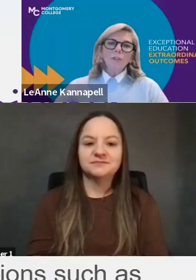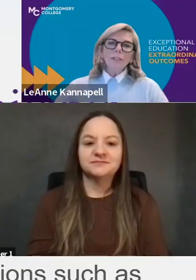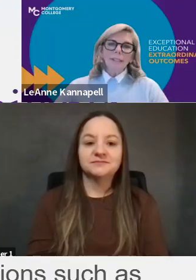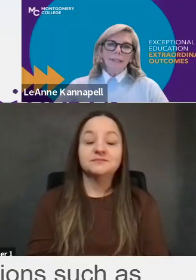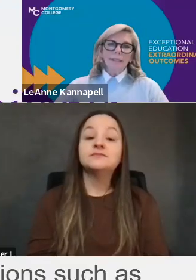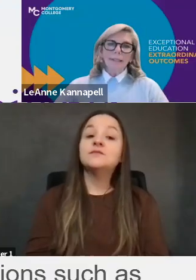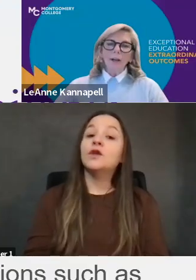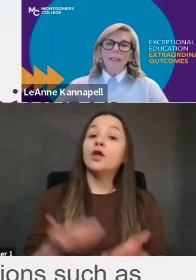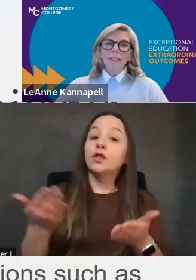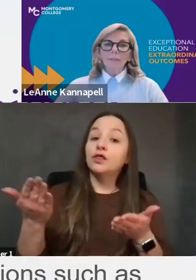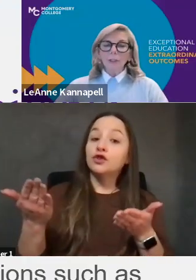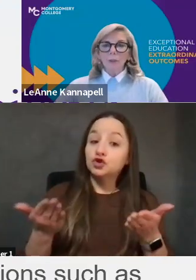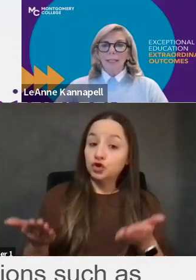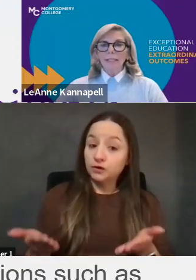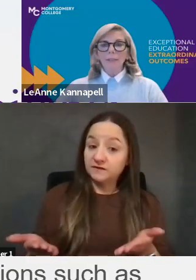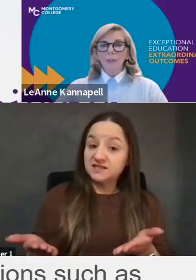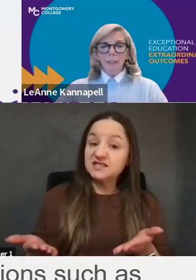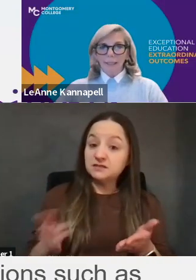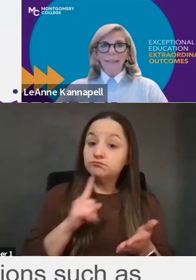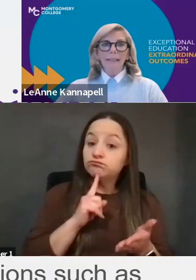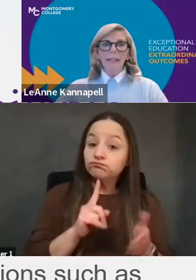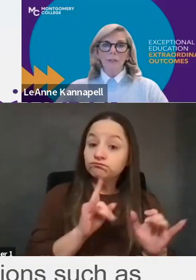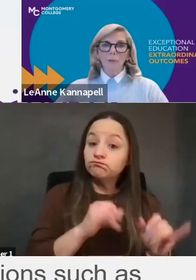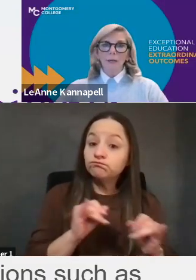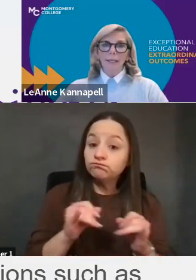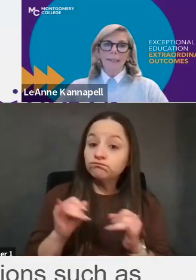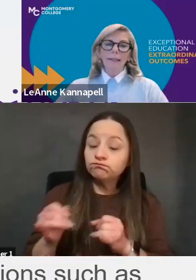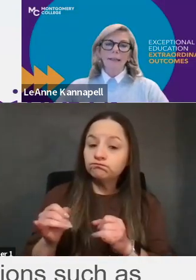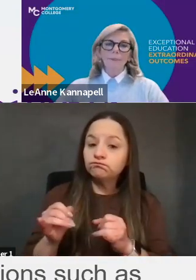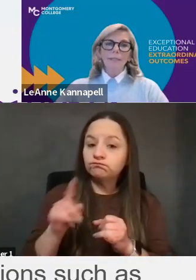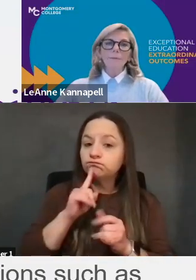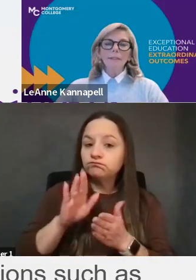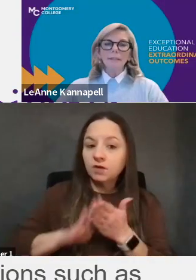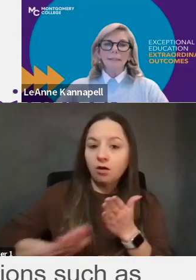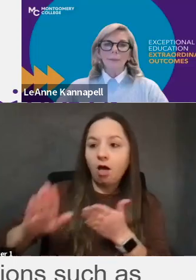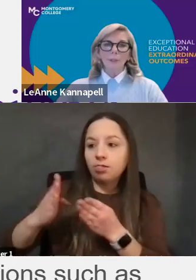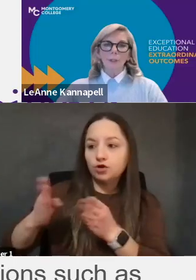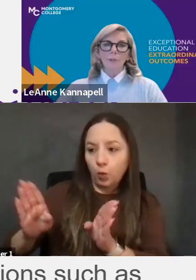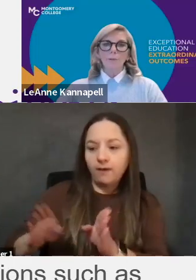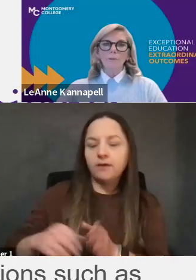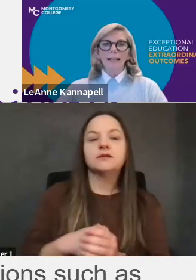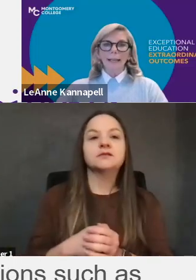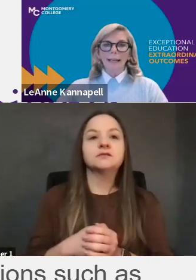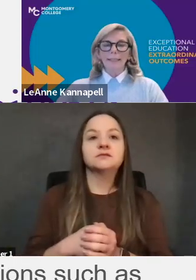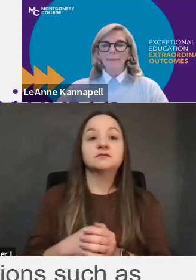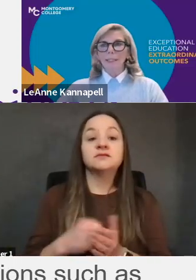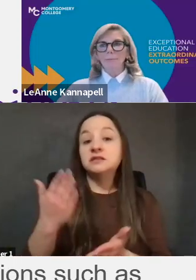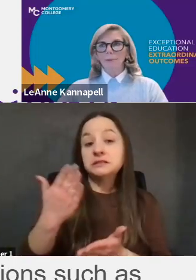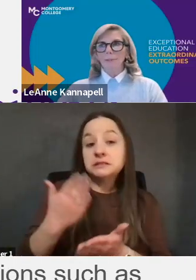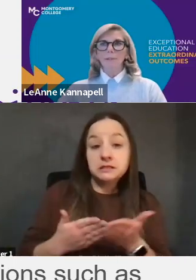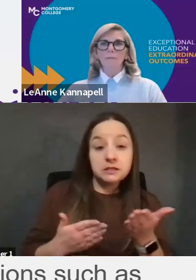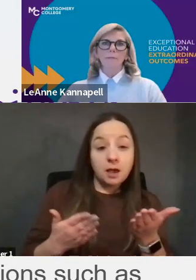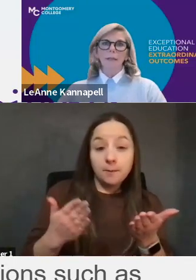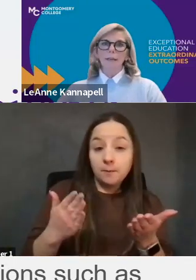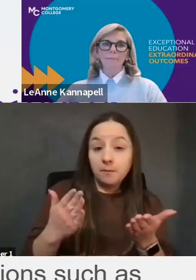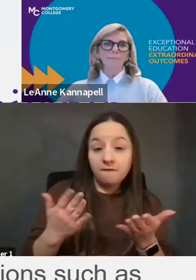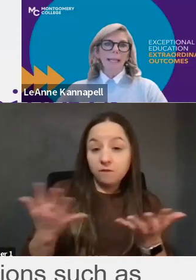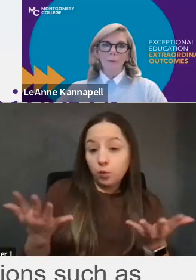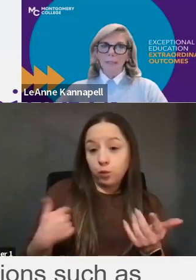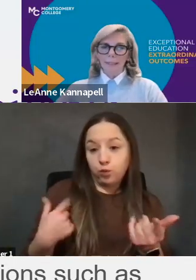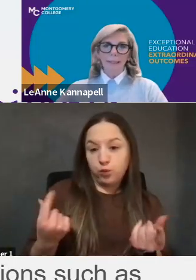The services are individualized and they're, again, college-wide. Some of the things that we do is provide academic and